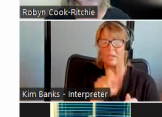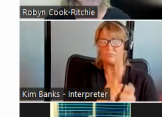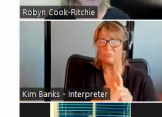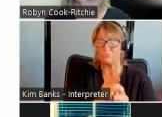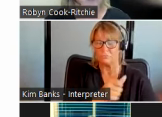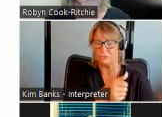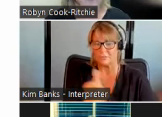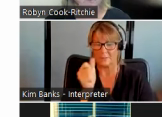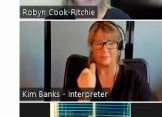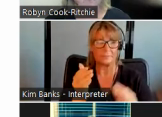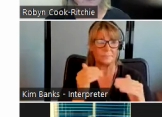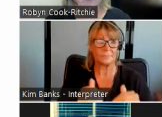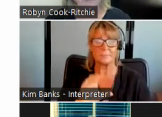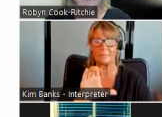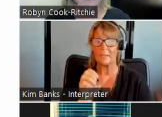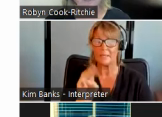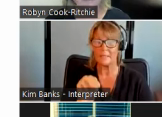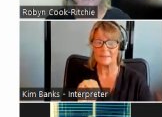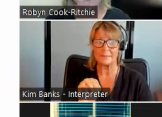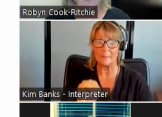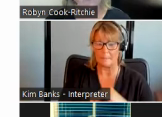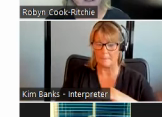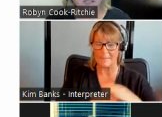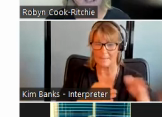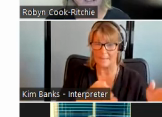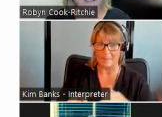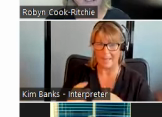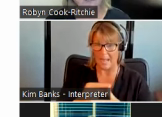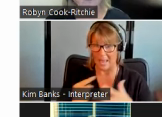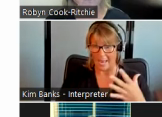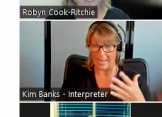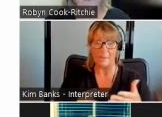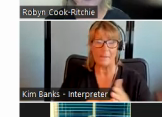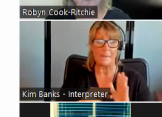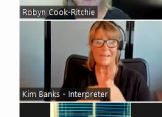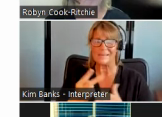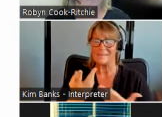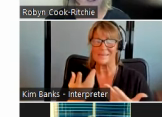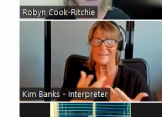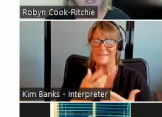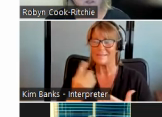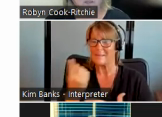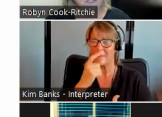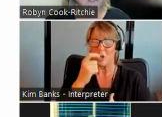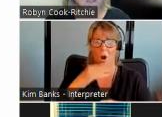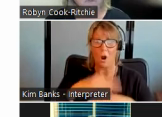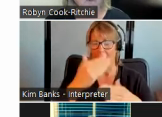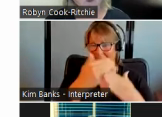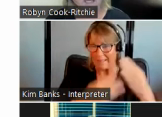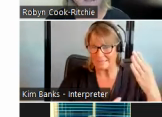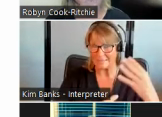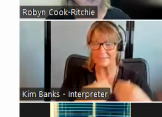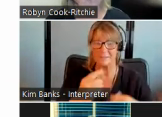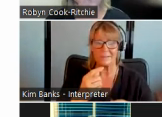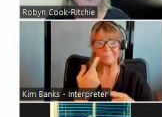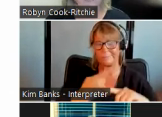custom basic plan item is used when a plan item isn't on the list. So different programs use this in different